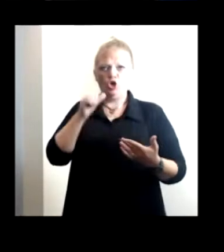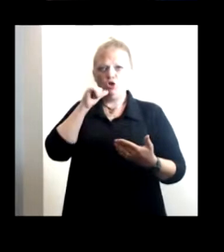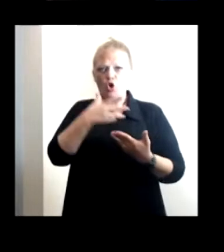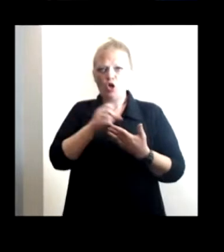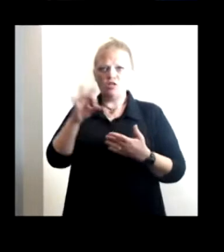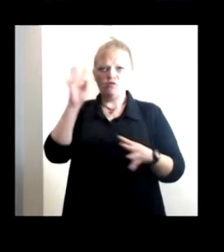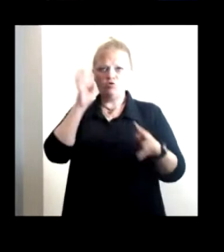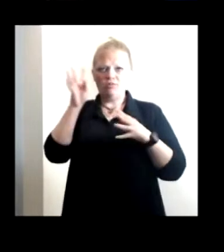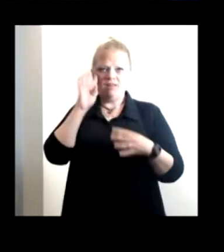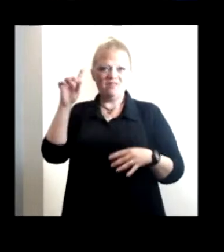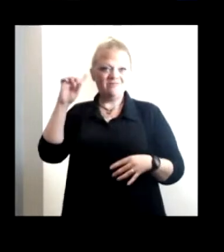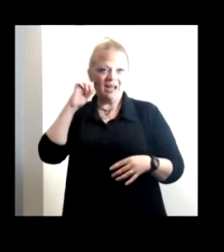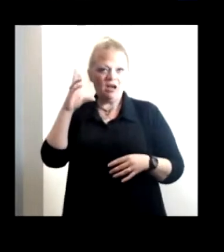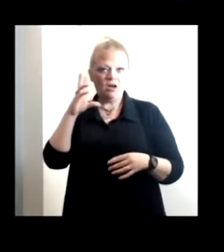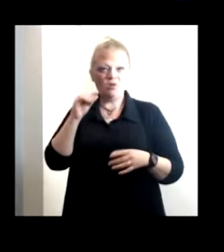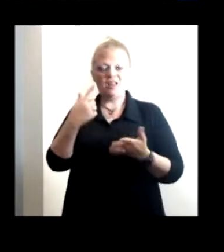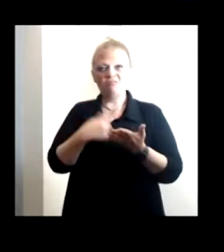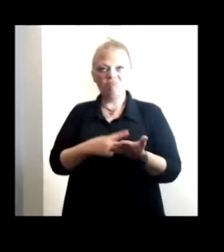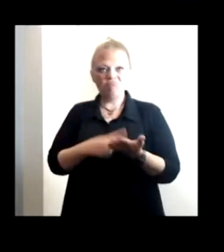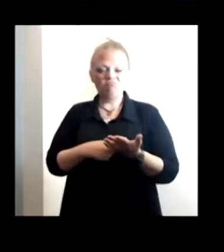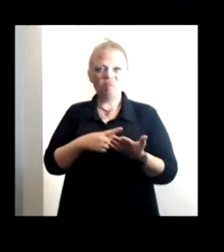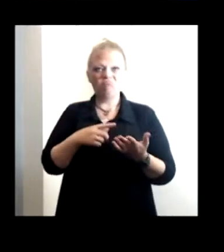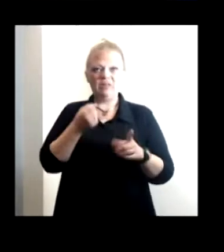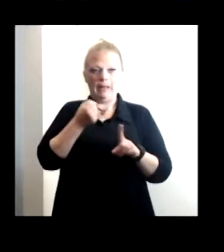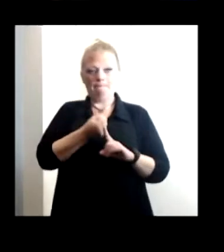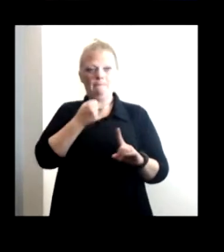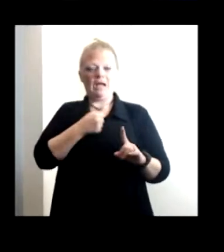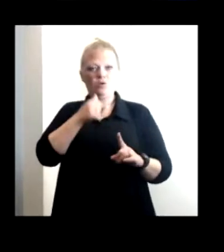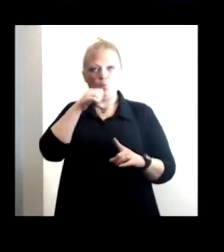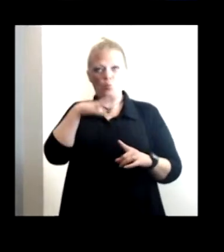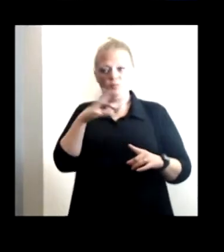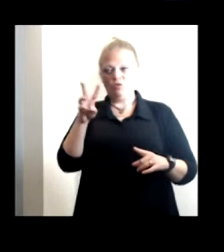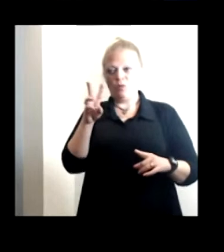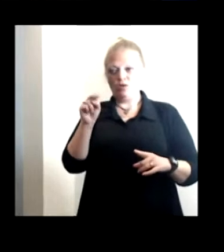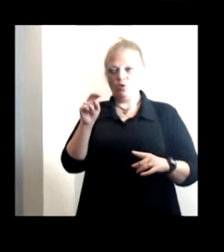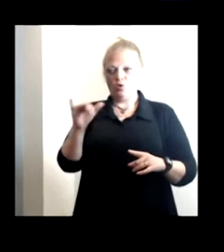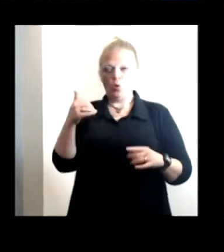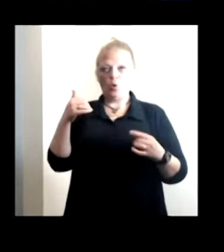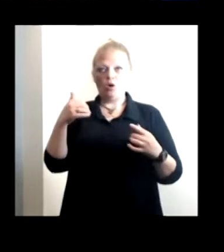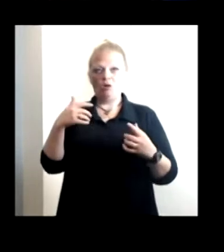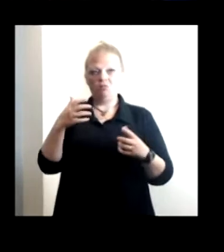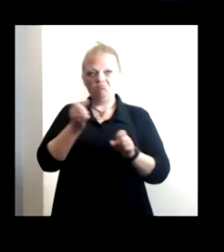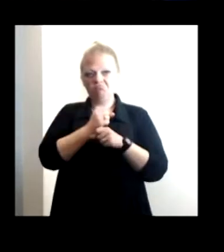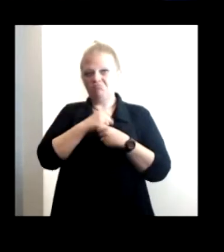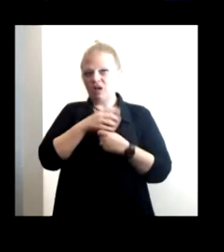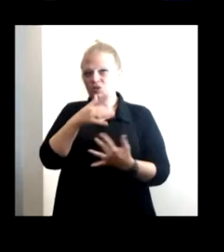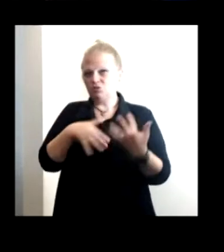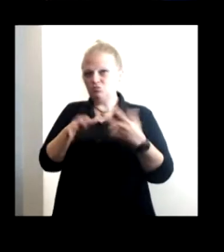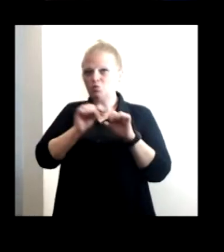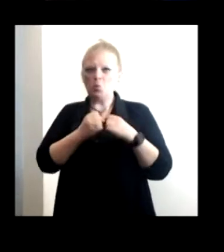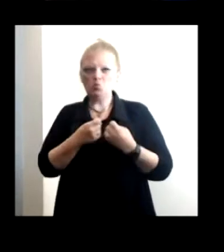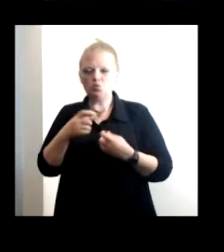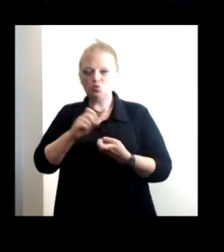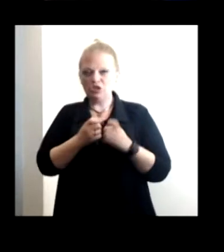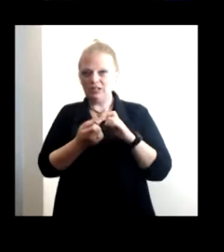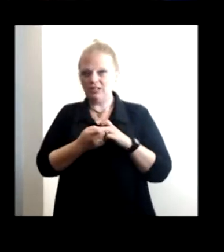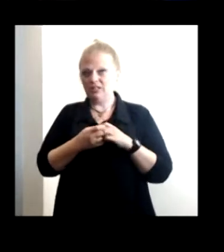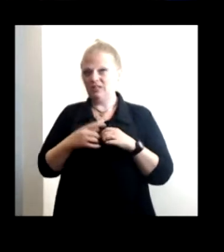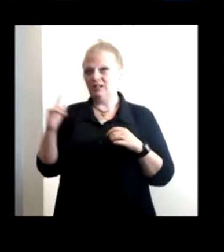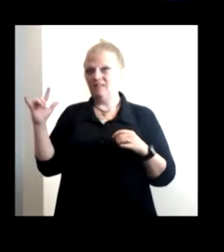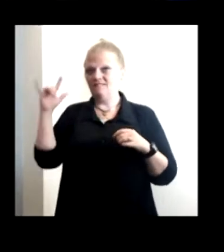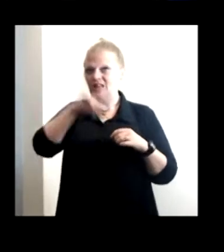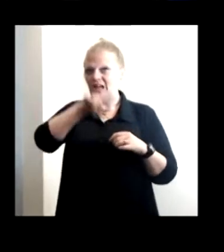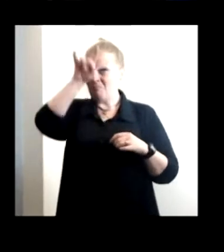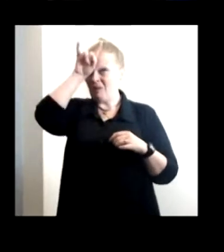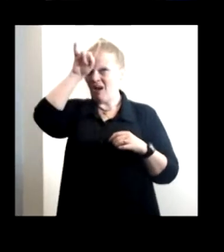as well as a discussion about the impact of women of Western New York have made on social change in our community. Flying Bison Brewing Company